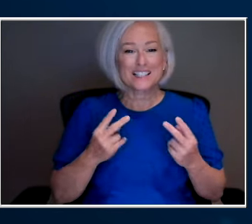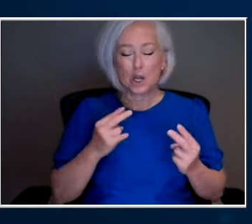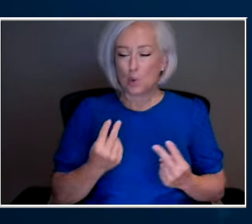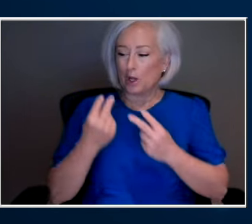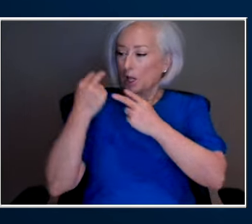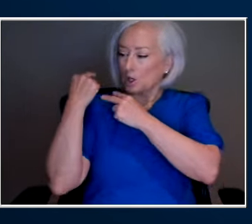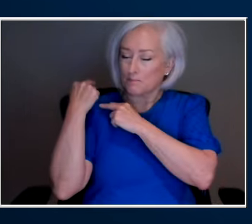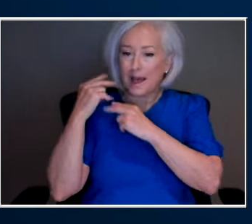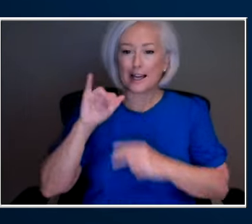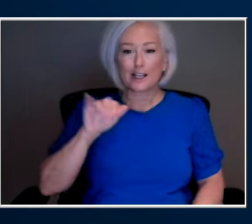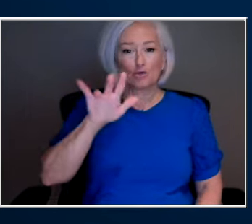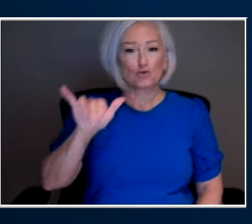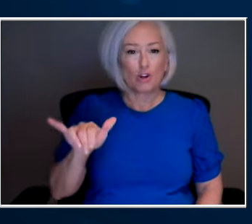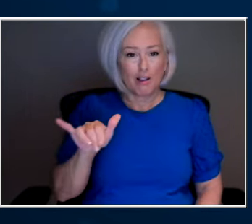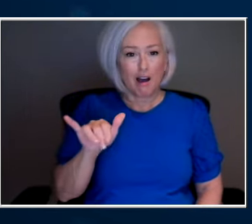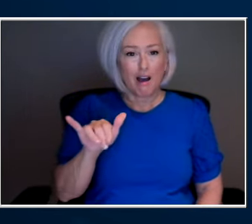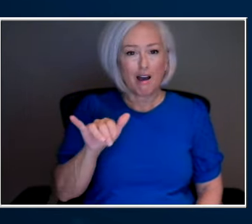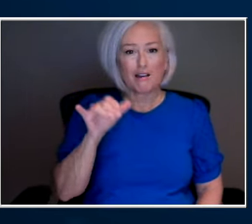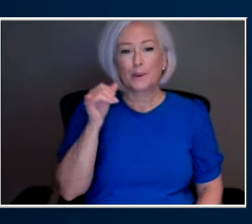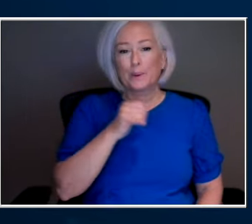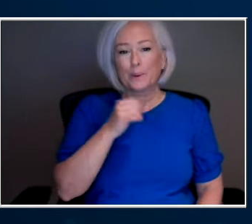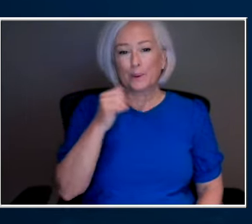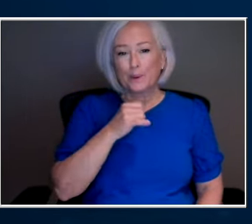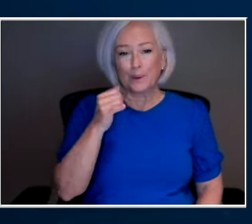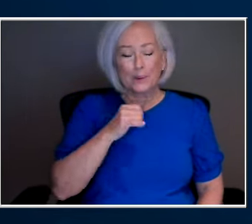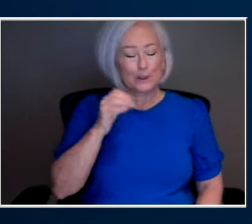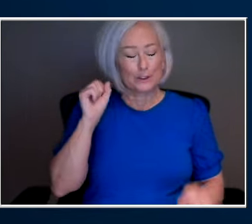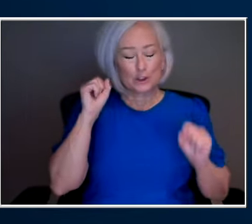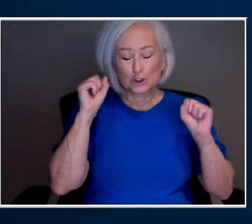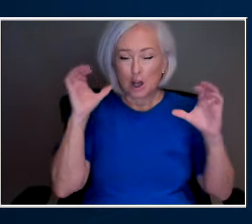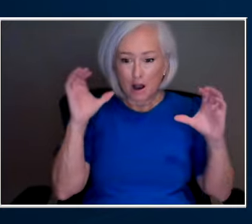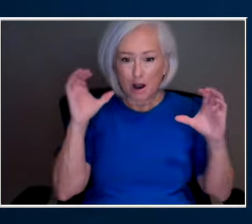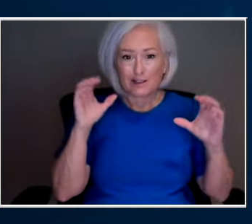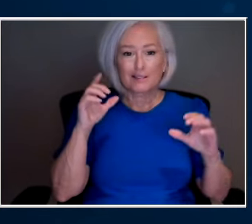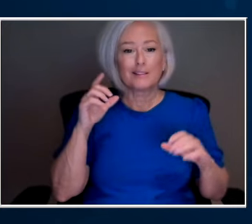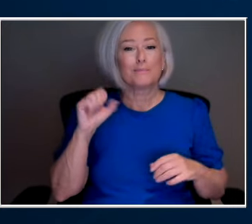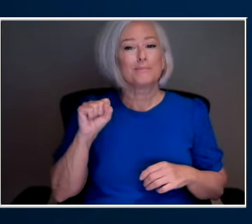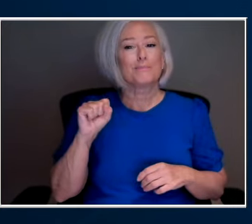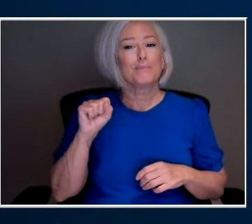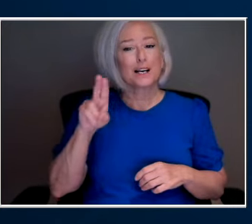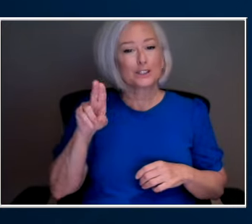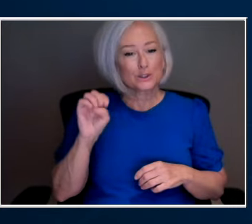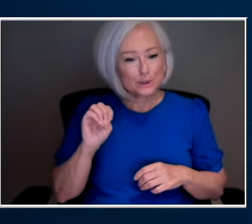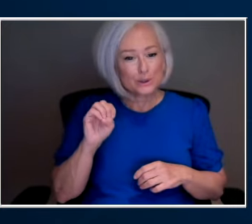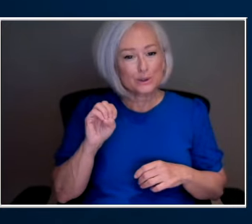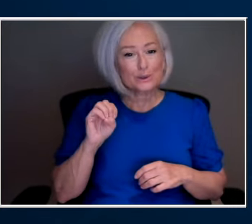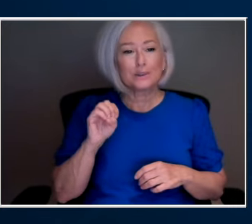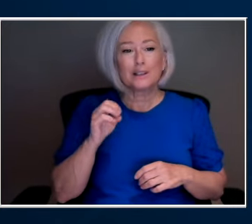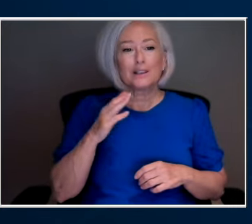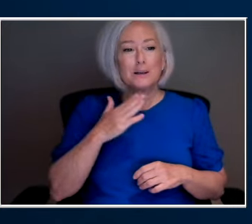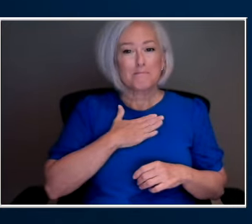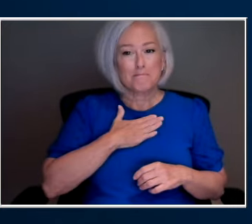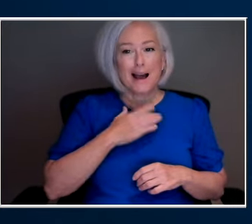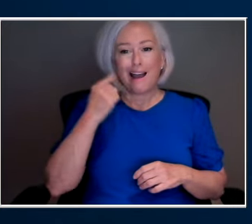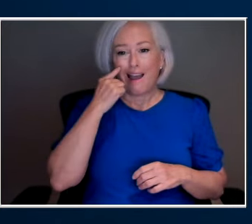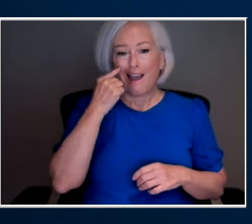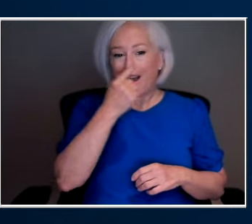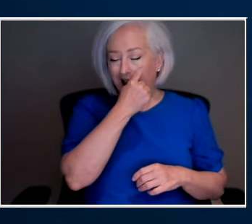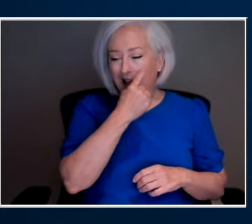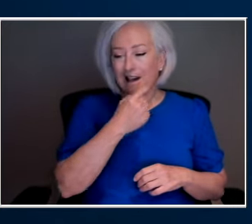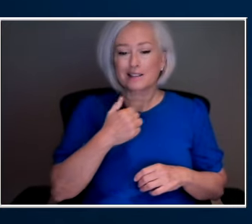were just, shocked. But she was able to be my eyes in these appointments, in deciding where to go